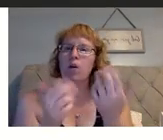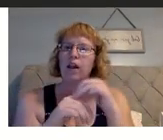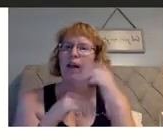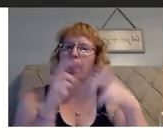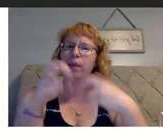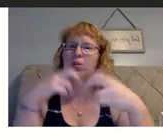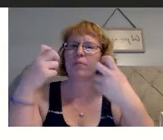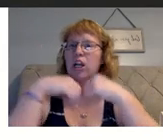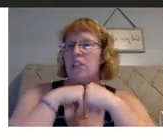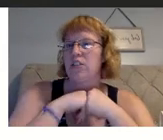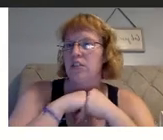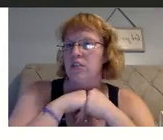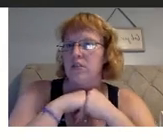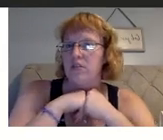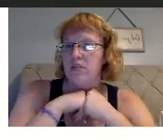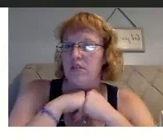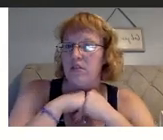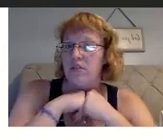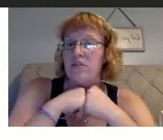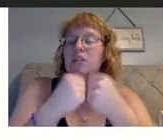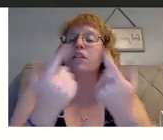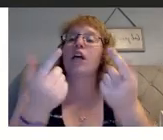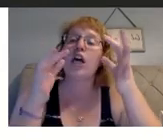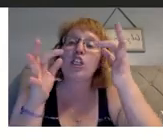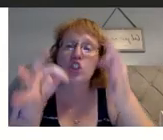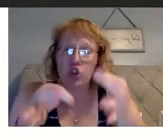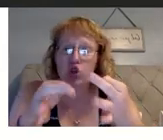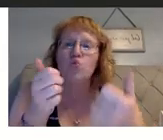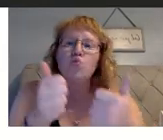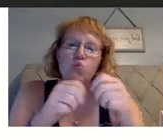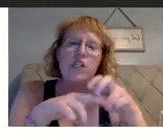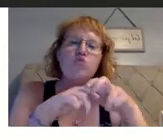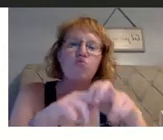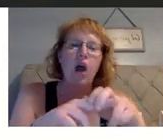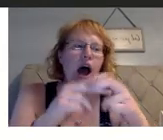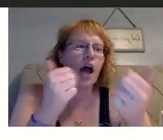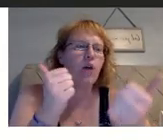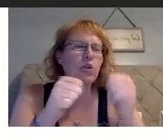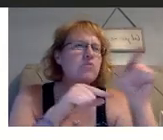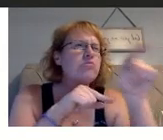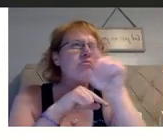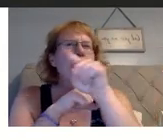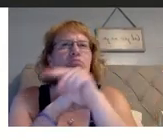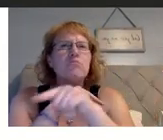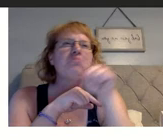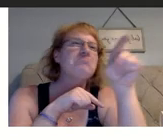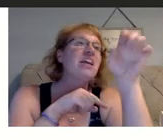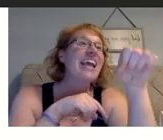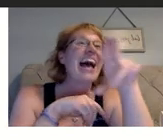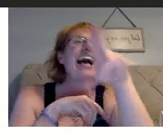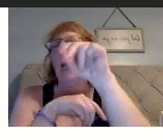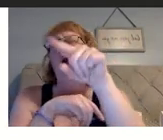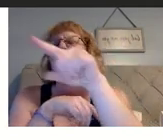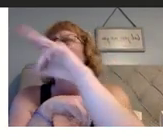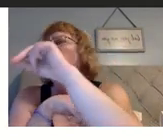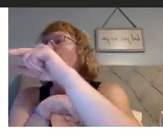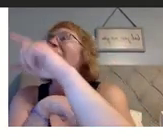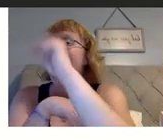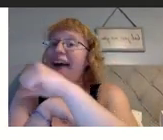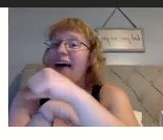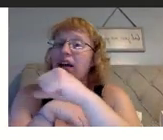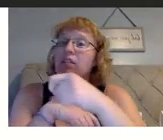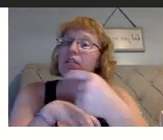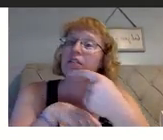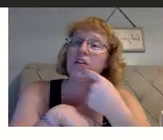park? They're choosing which rides they want to ride, correct? Yes, so let's go ahead and